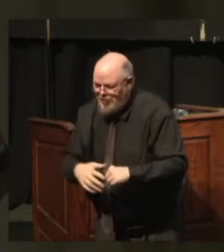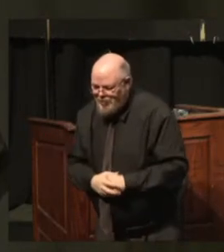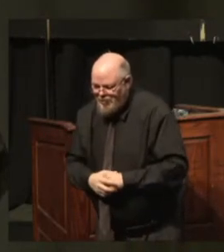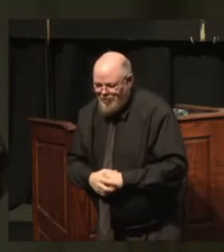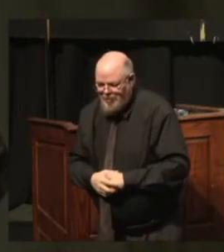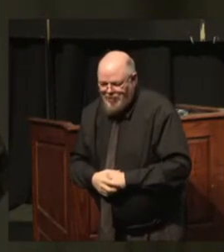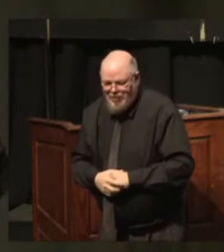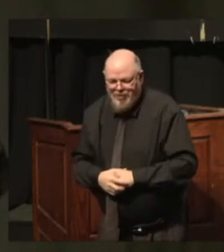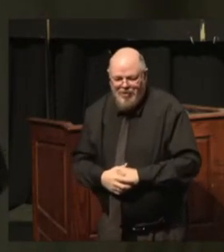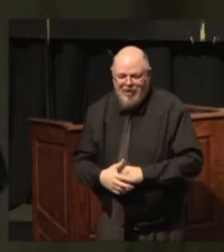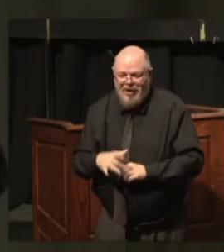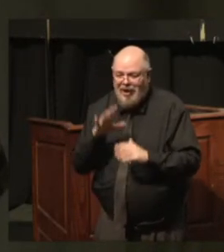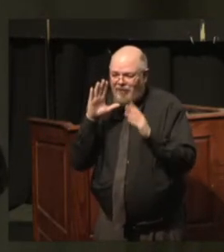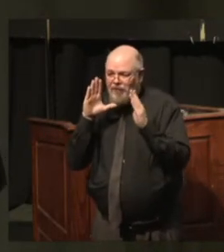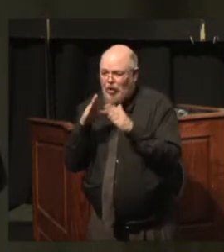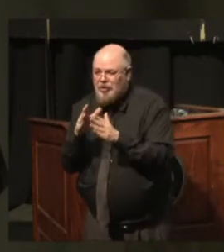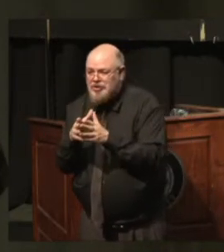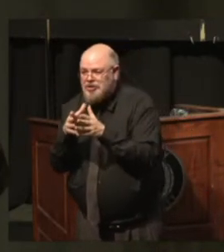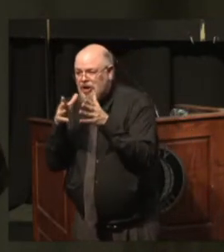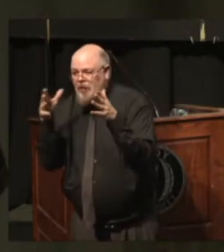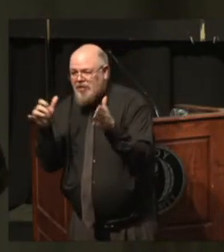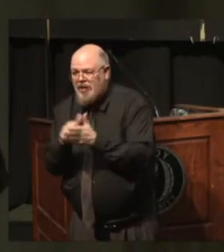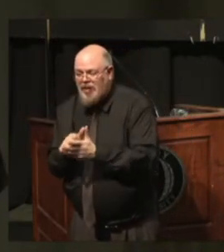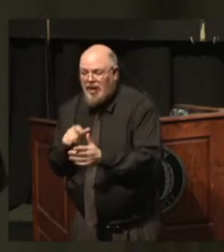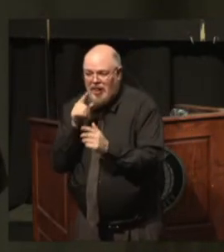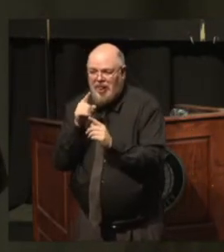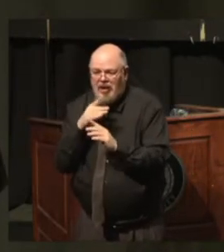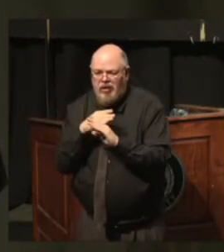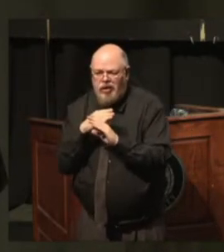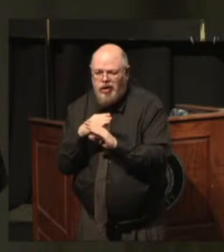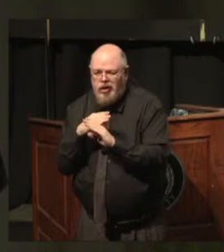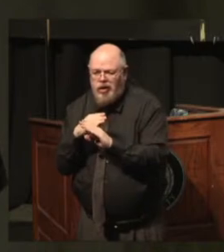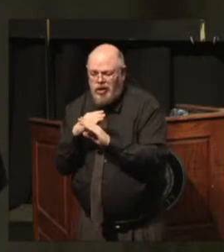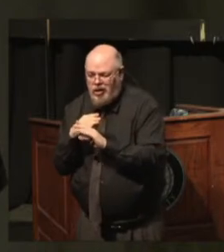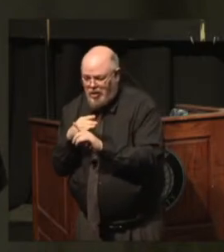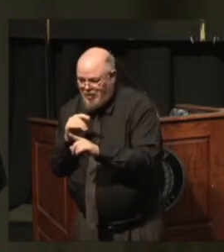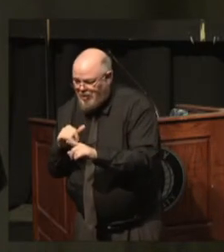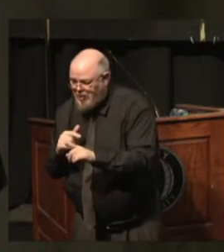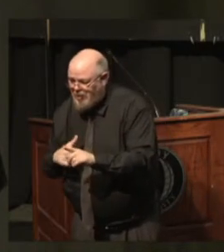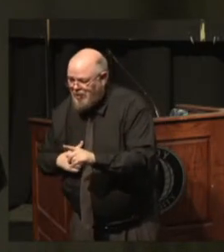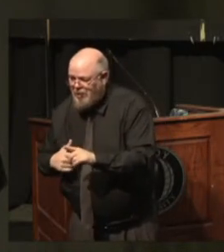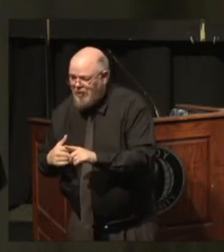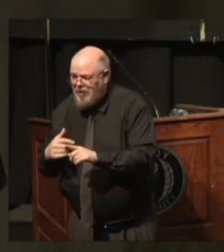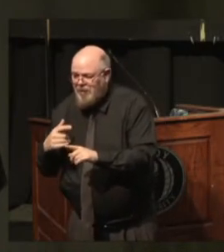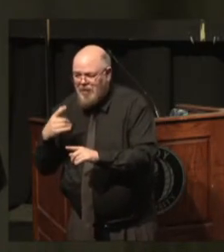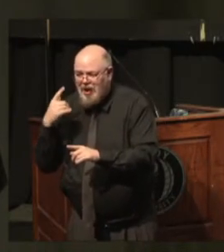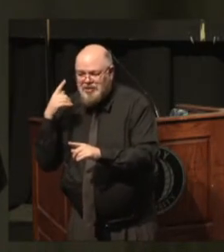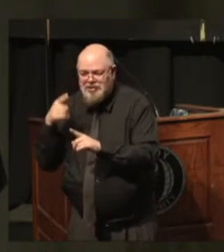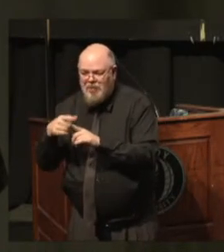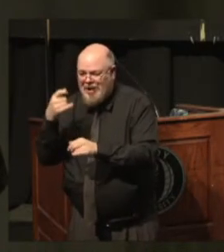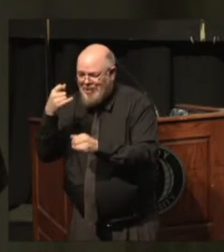I focused on that so much that I put off Western Civ 1 to my last semester here.